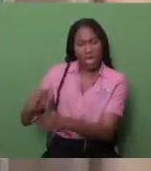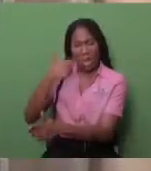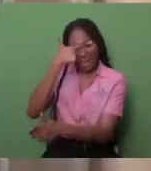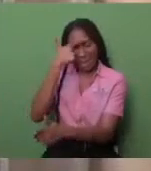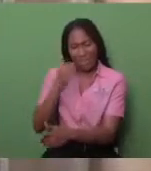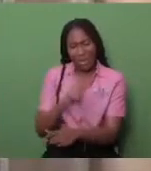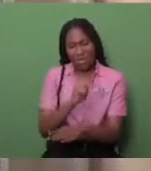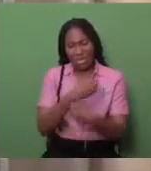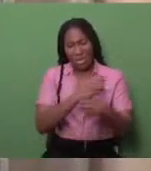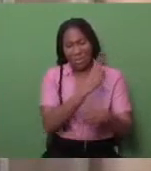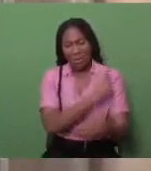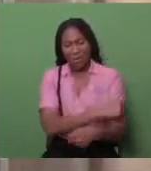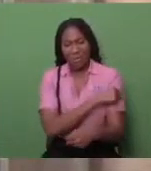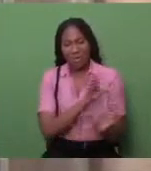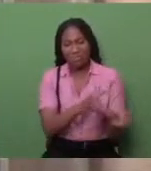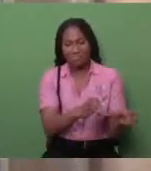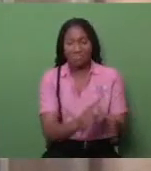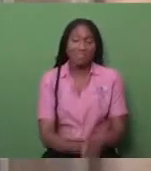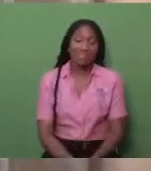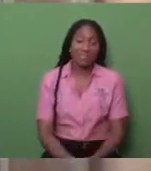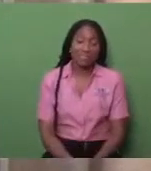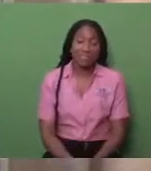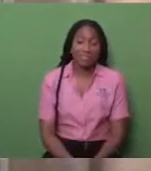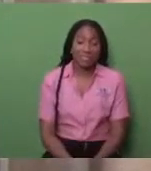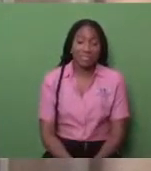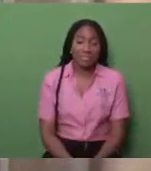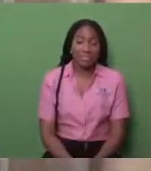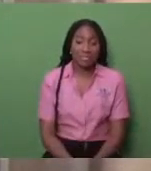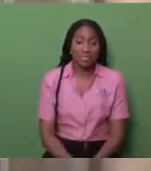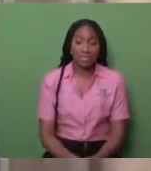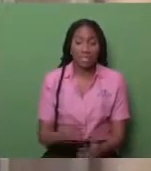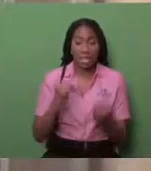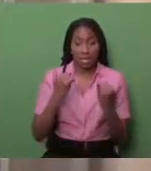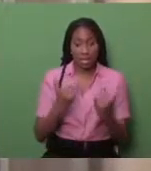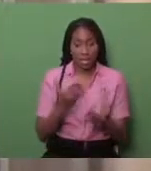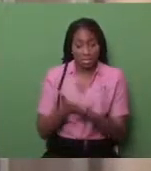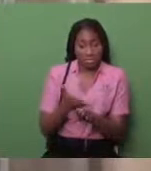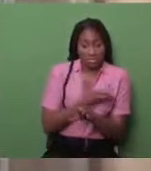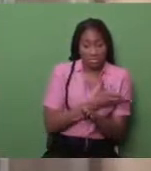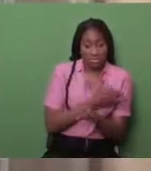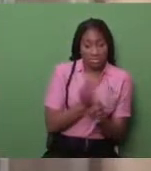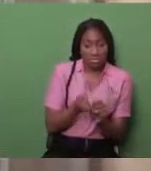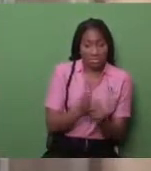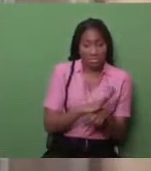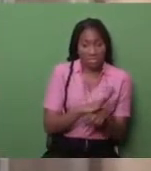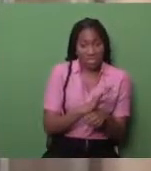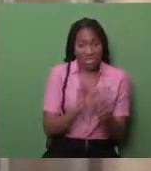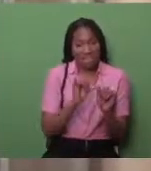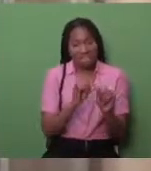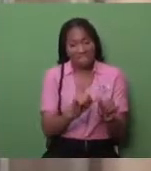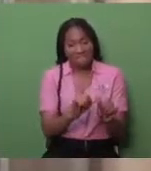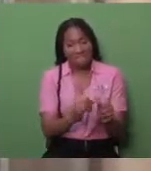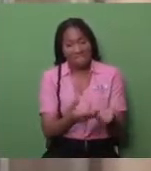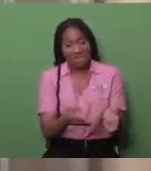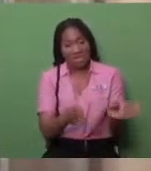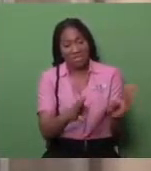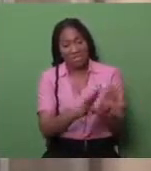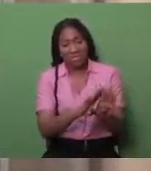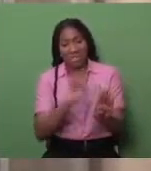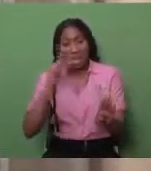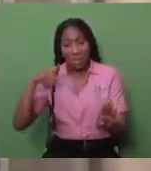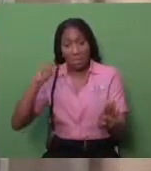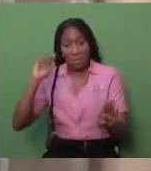the entire health sector is under on a normal day pre-COVID, it is alarming to note how little investment was made